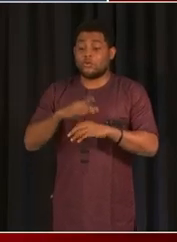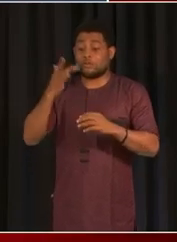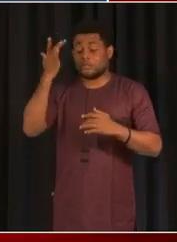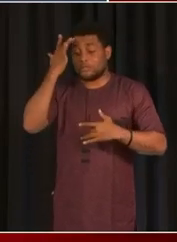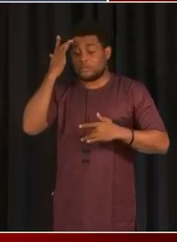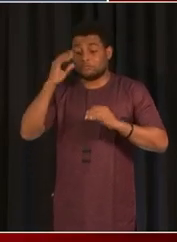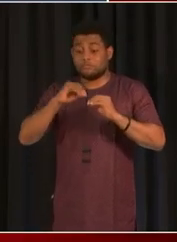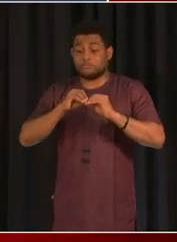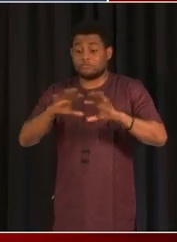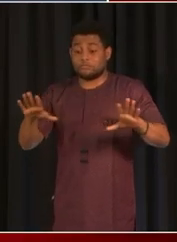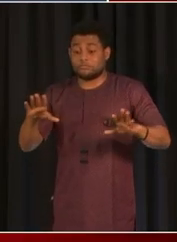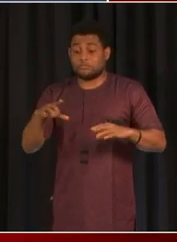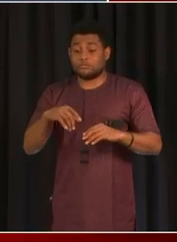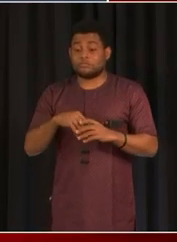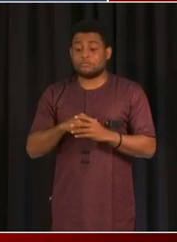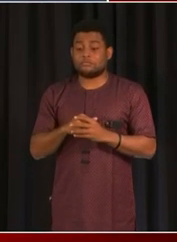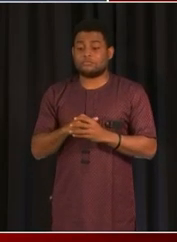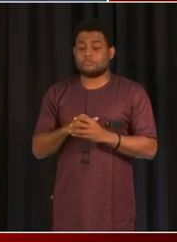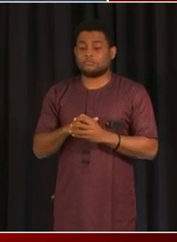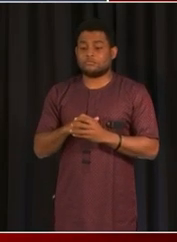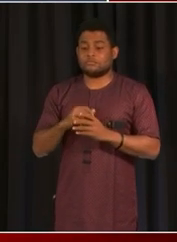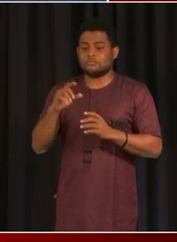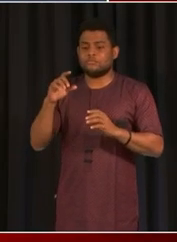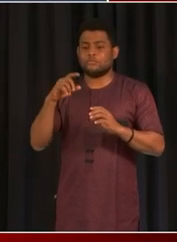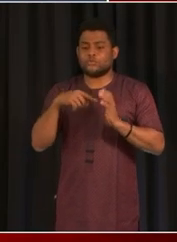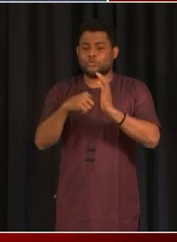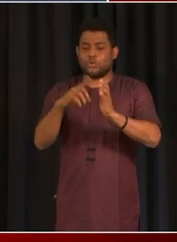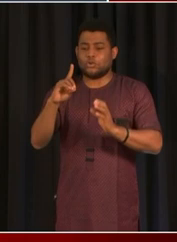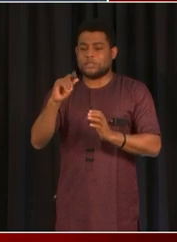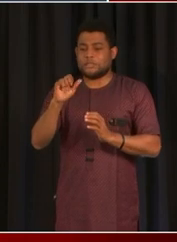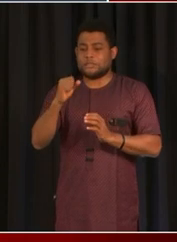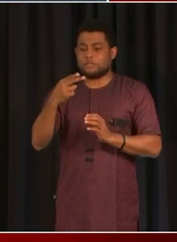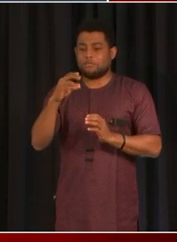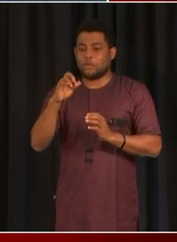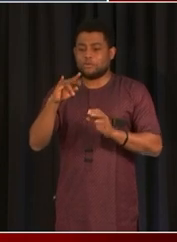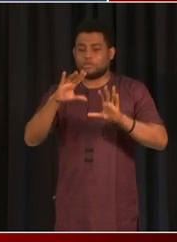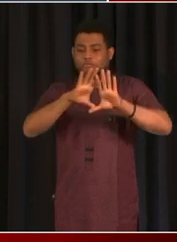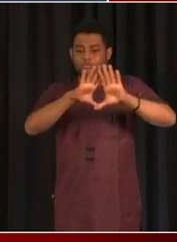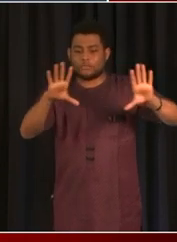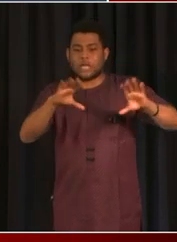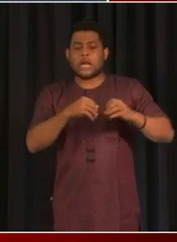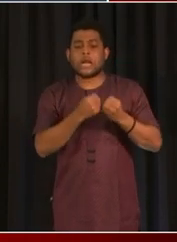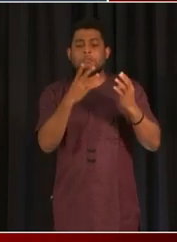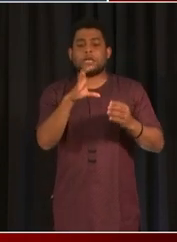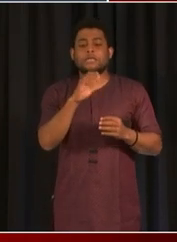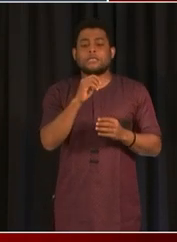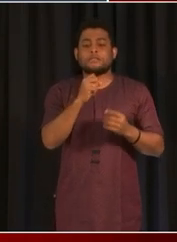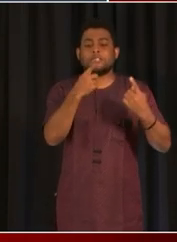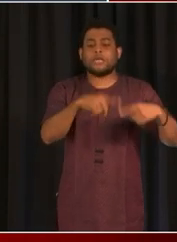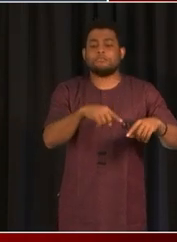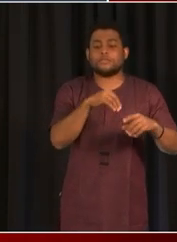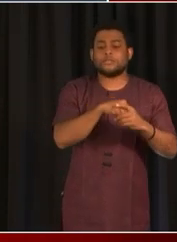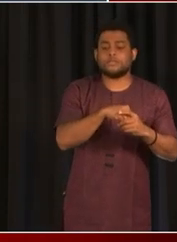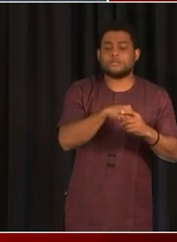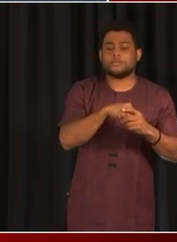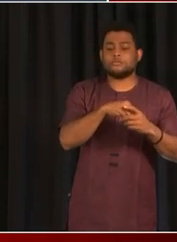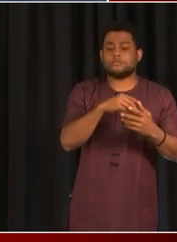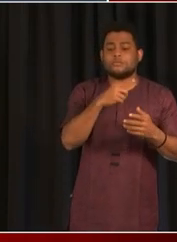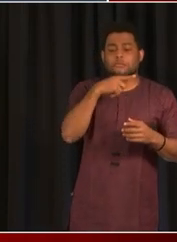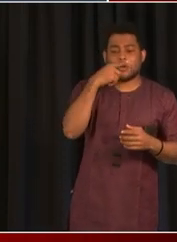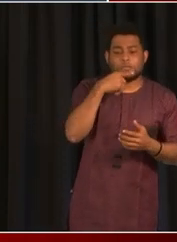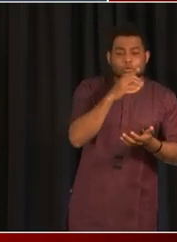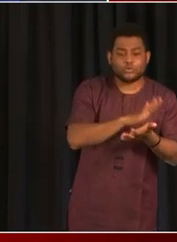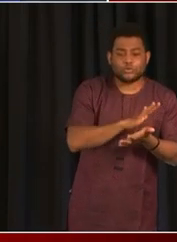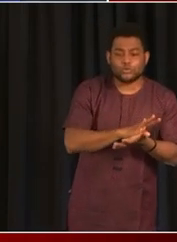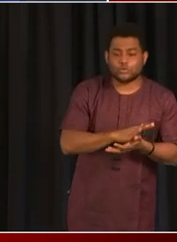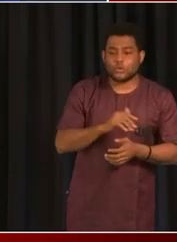12 schools tab, and you're able to see how many of our cases are happening in public schools, private schools, parochial schools. We also